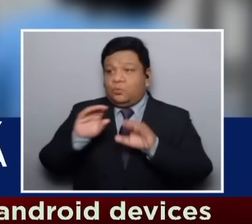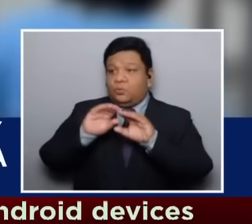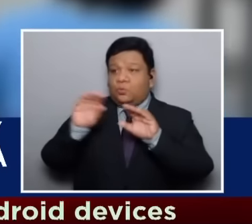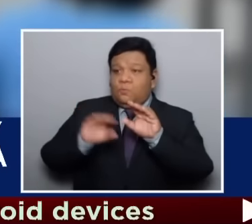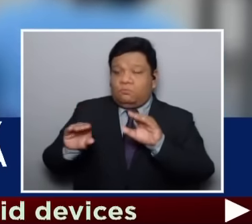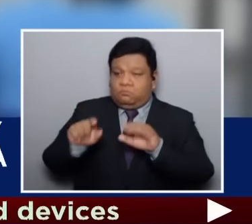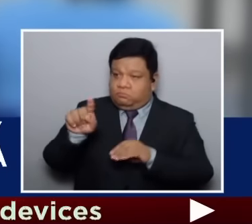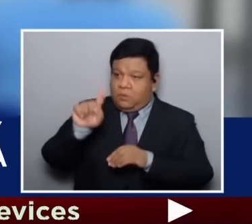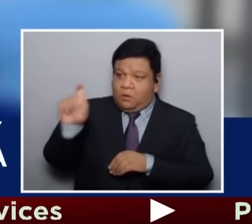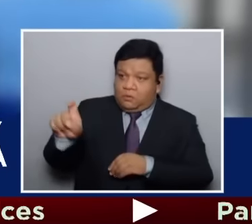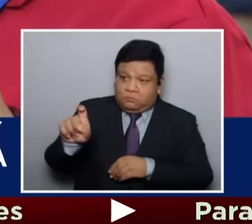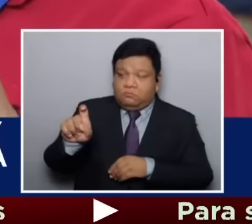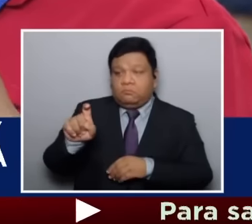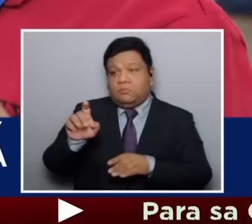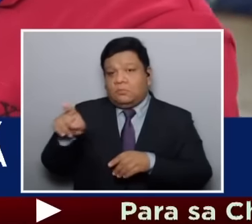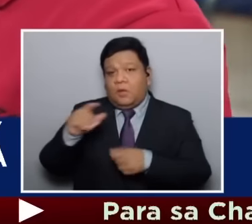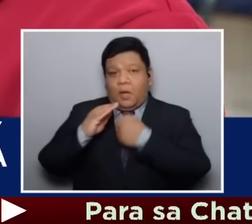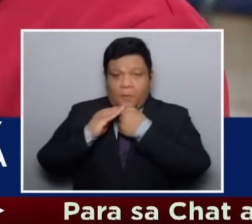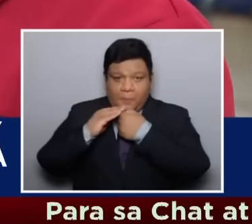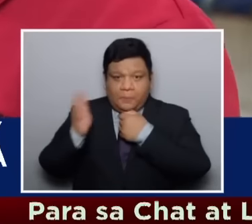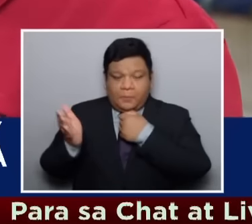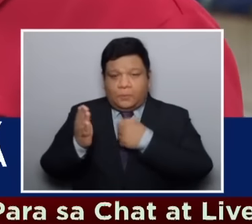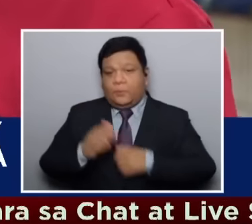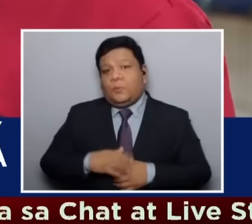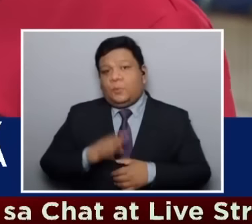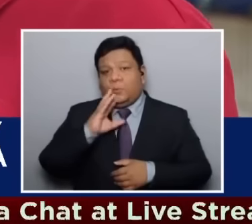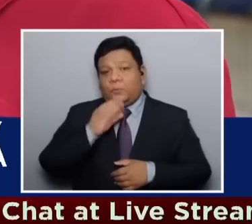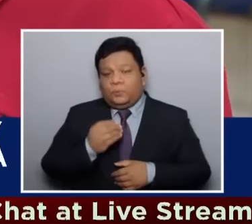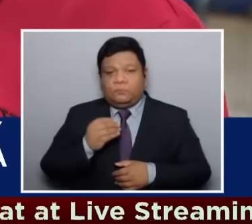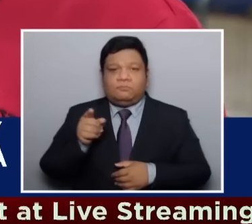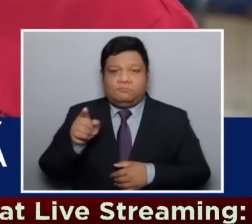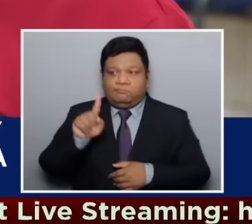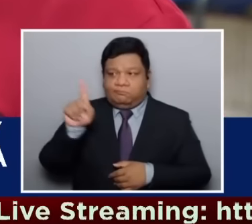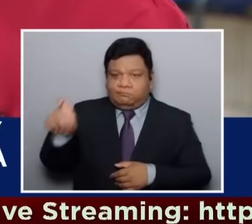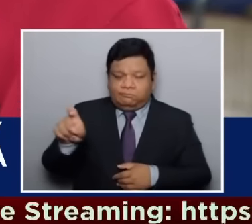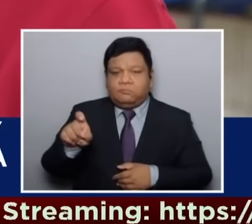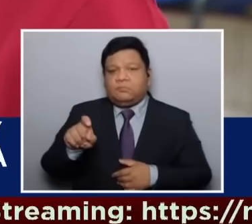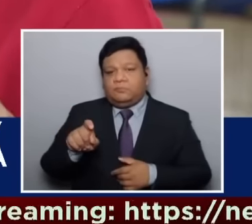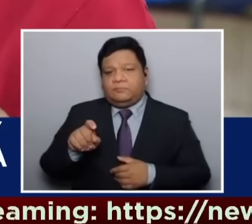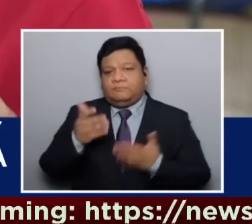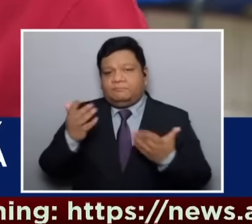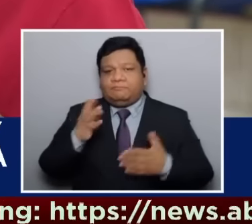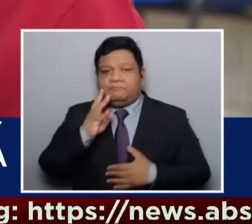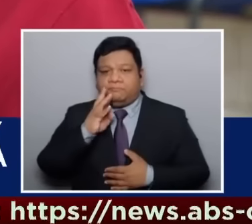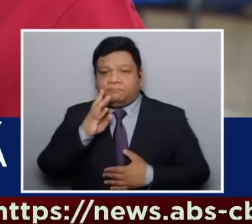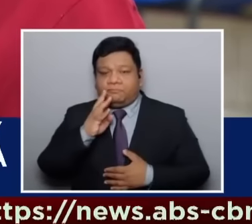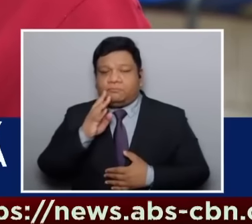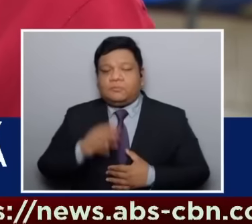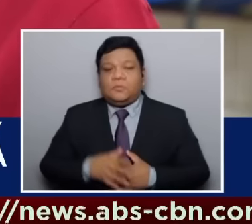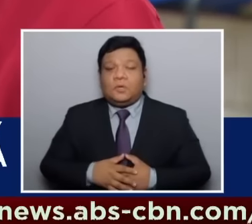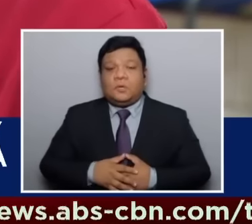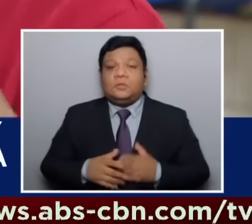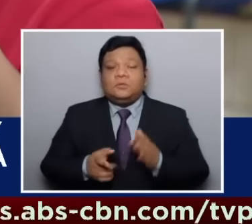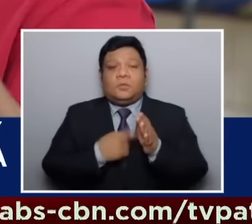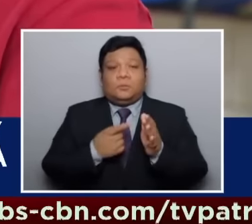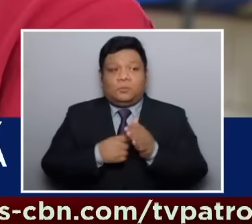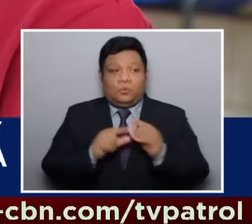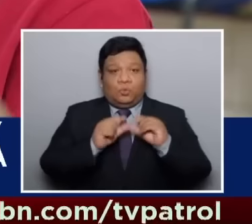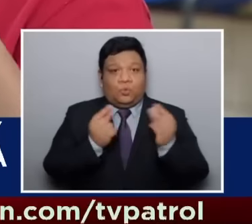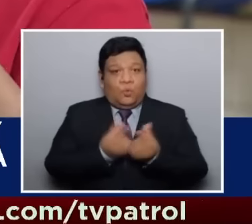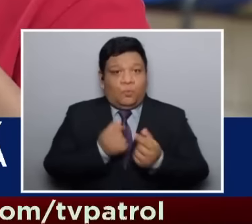this, the screen, for example, the audio, and then ask the person to speak. And then sometimes for group work,